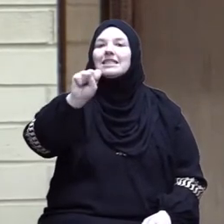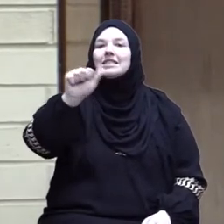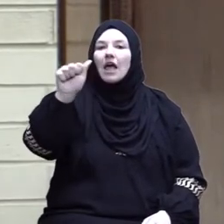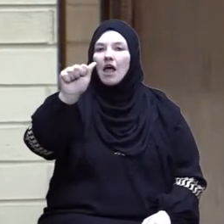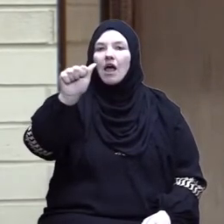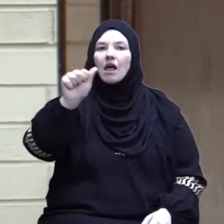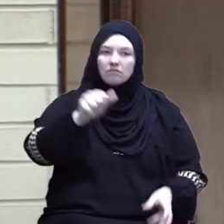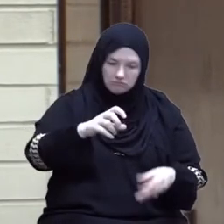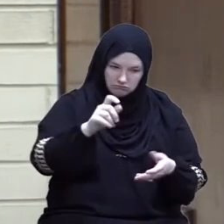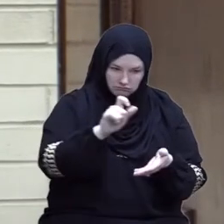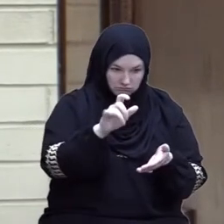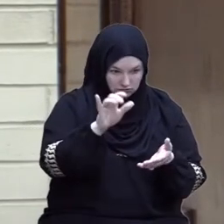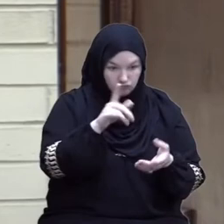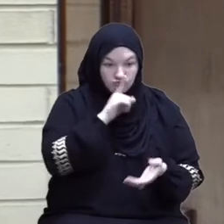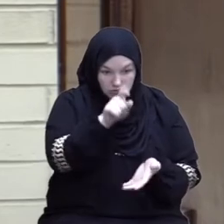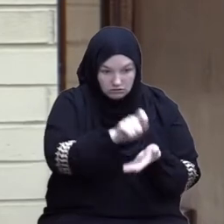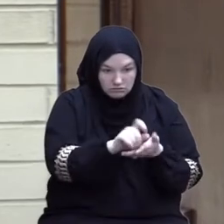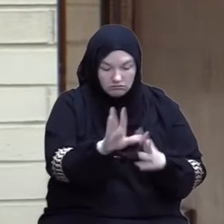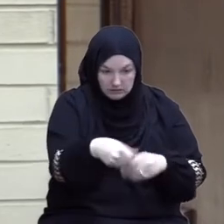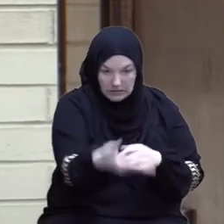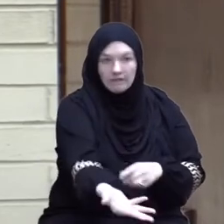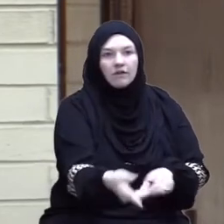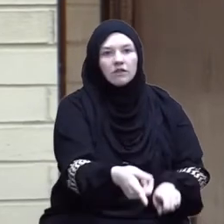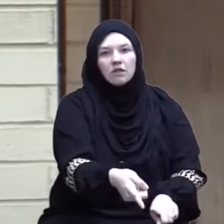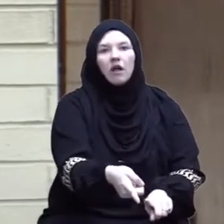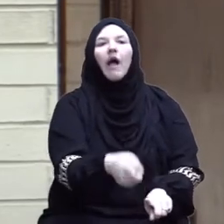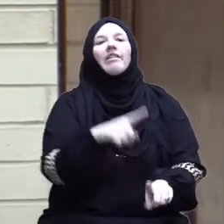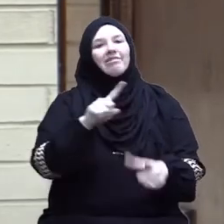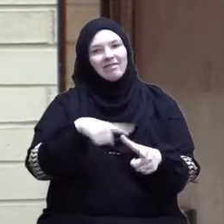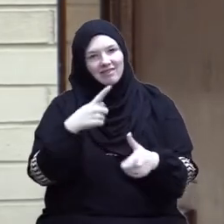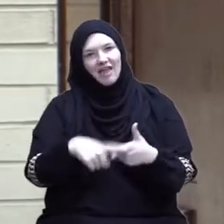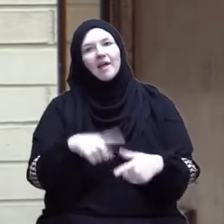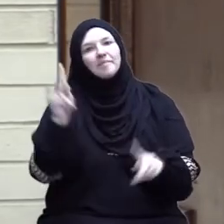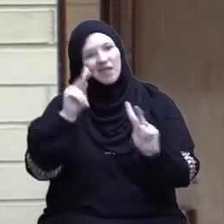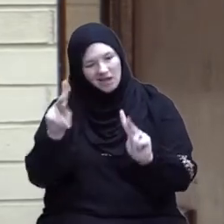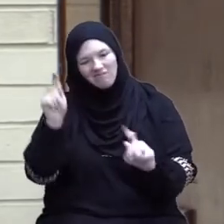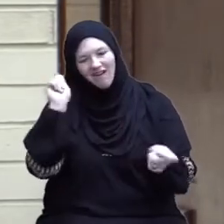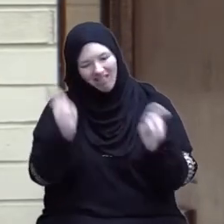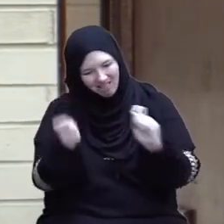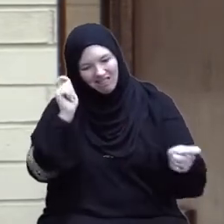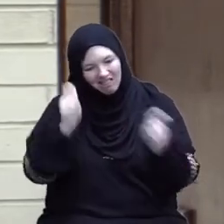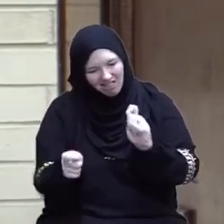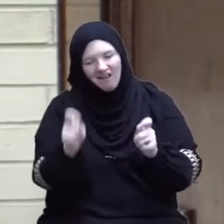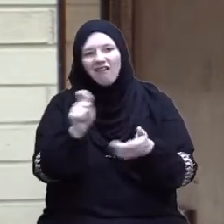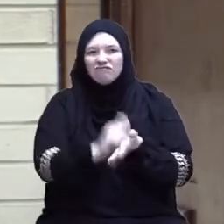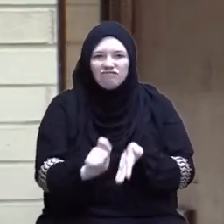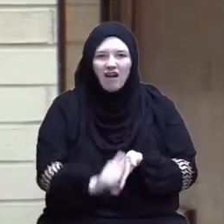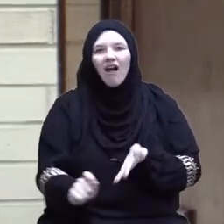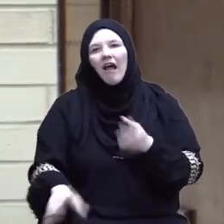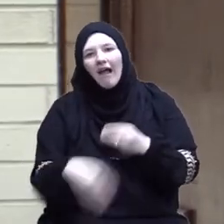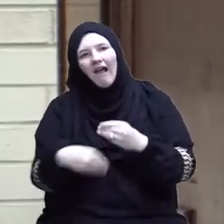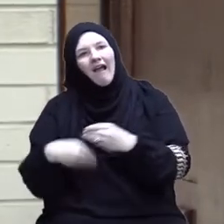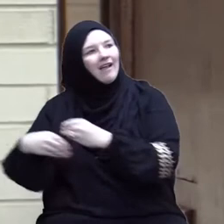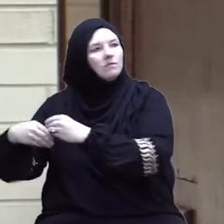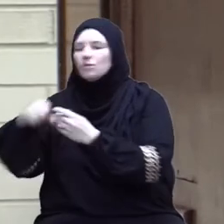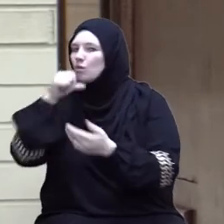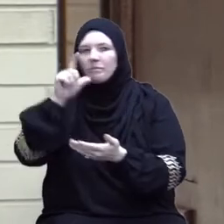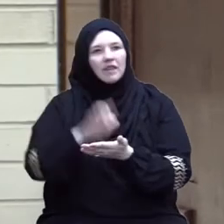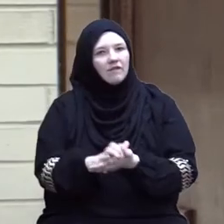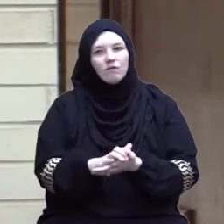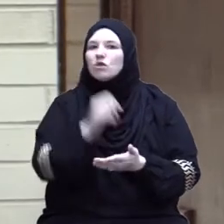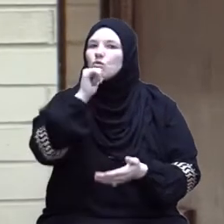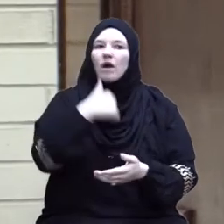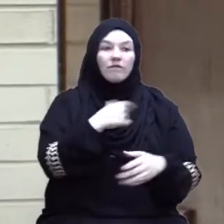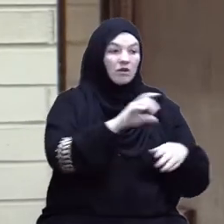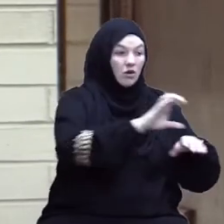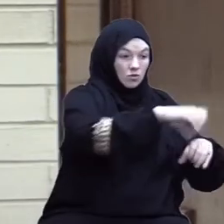written today, after changes, modifications, reviews, and all of that. We don't have the original